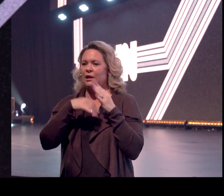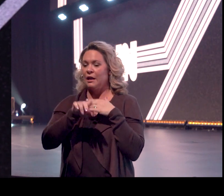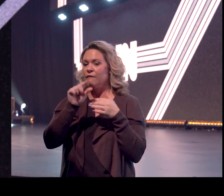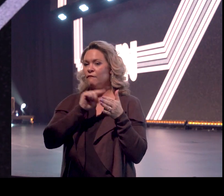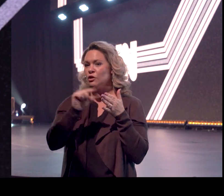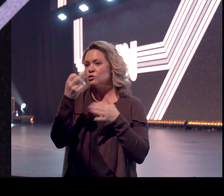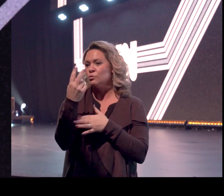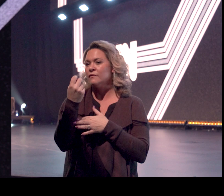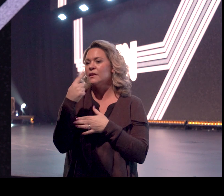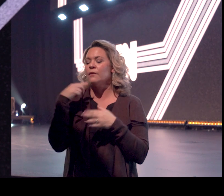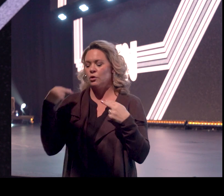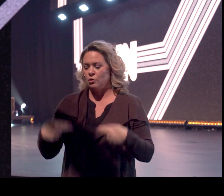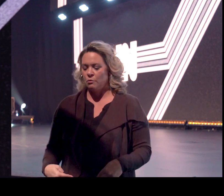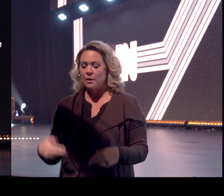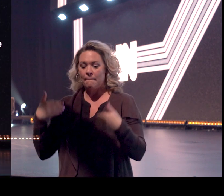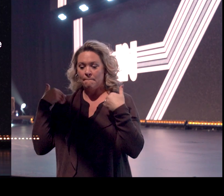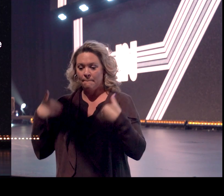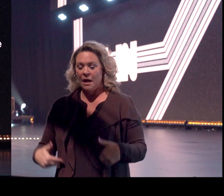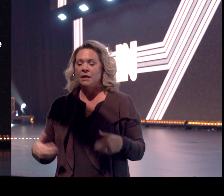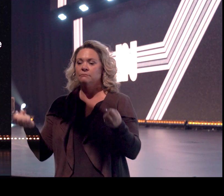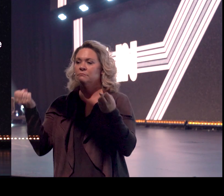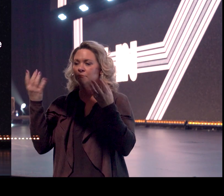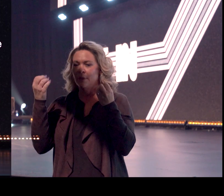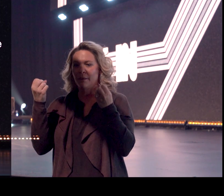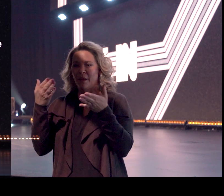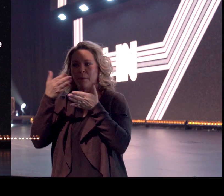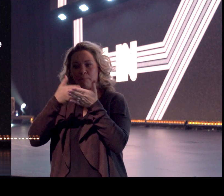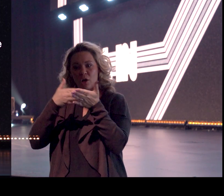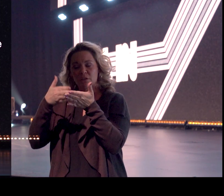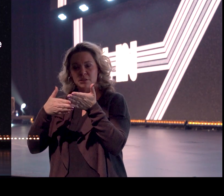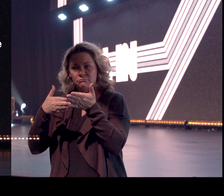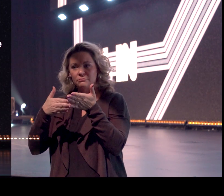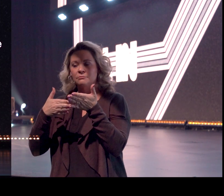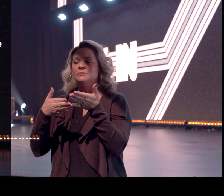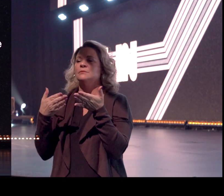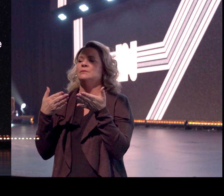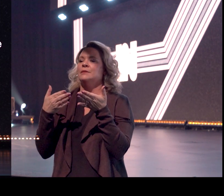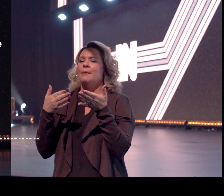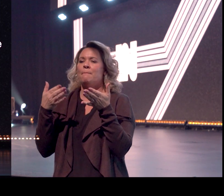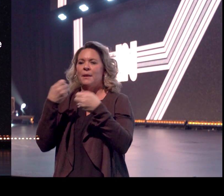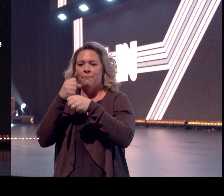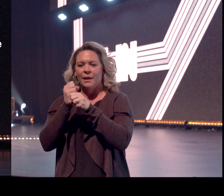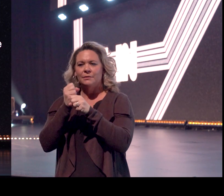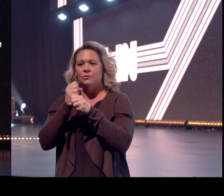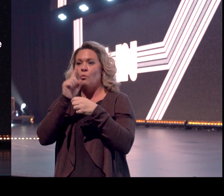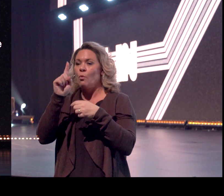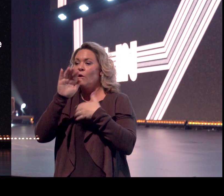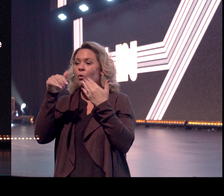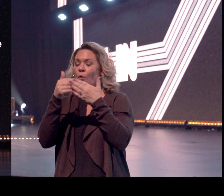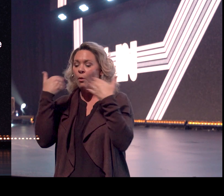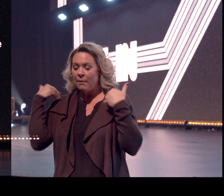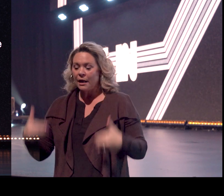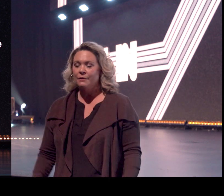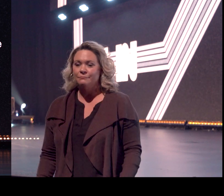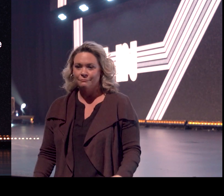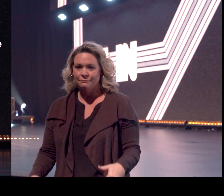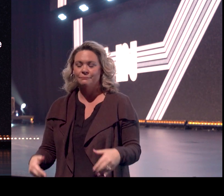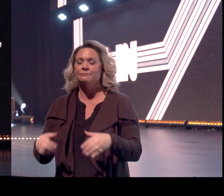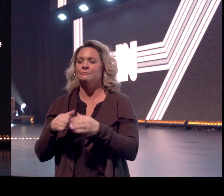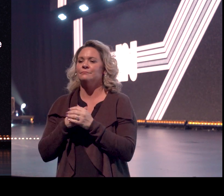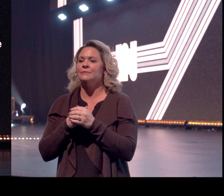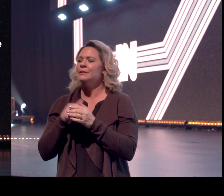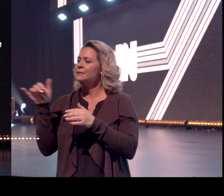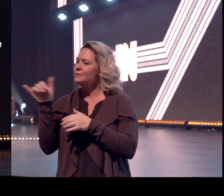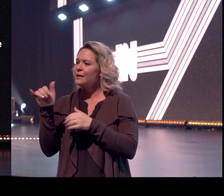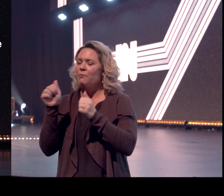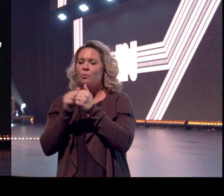chapter 12, starting in verse 12. He says, "The human body has many parts, but the many parts make up one whole body. And